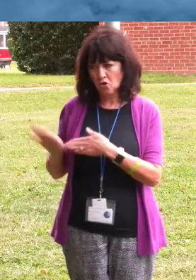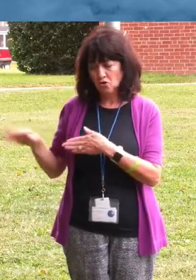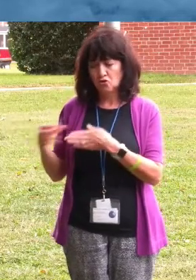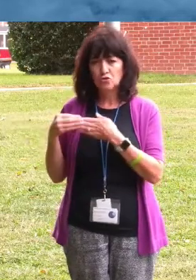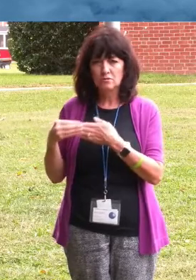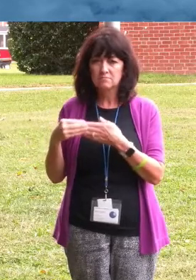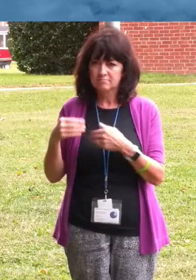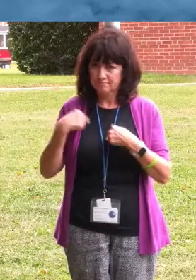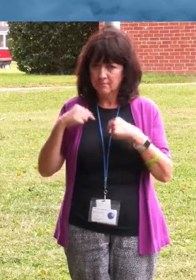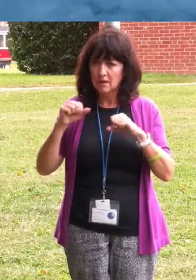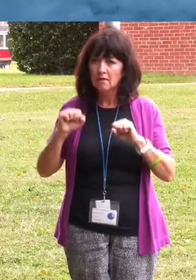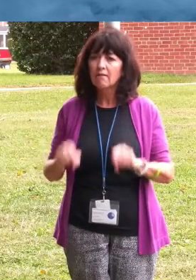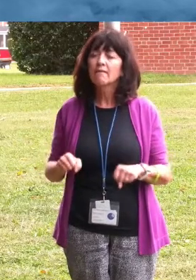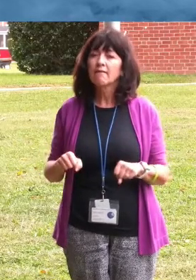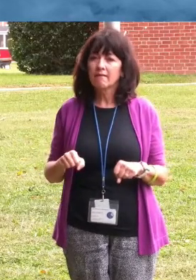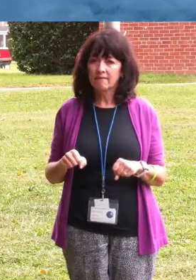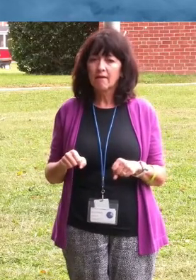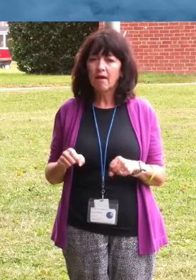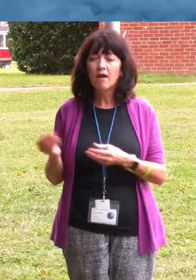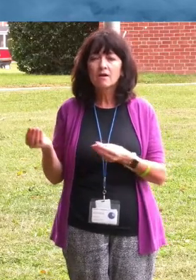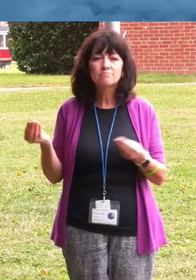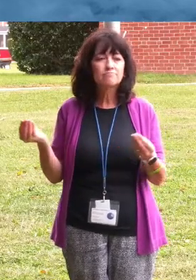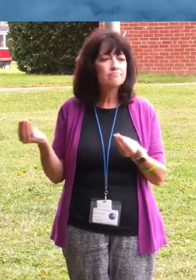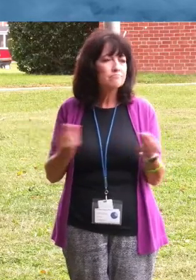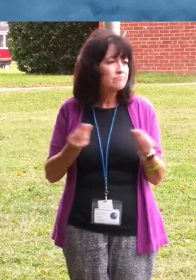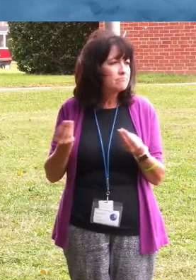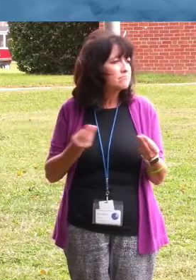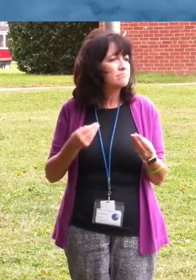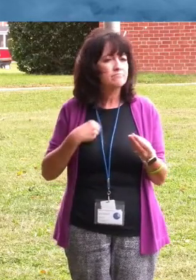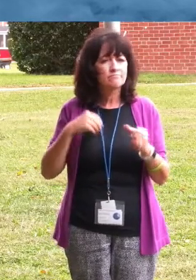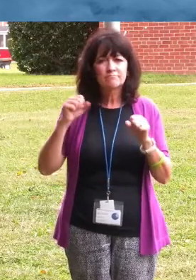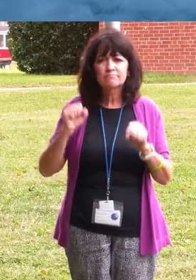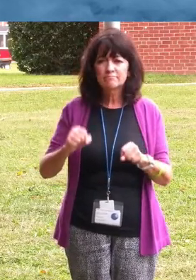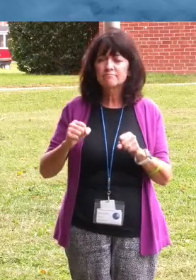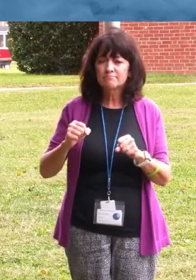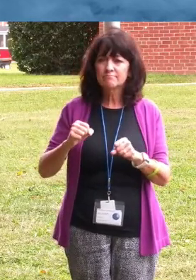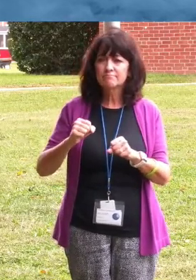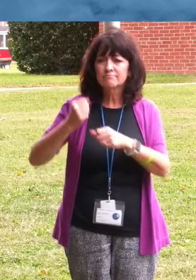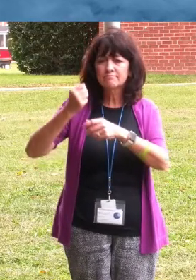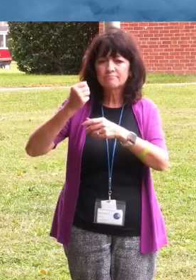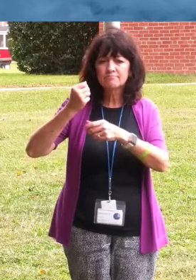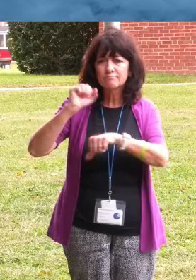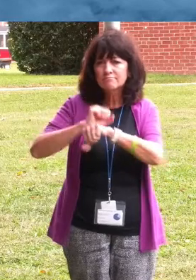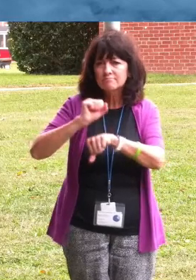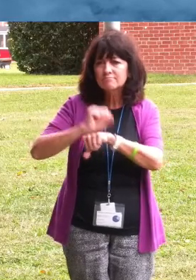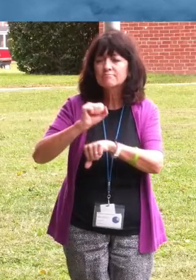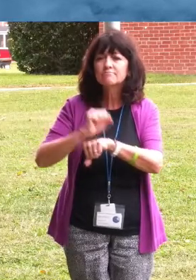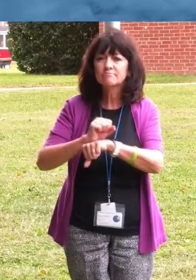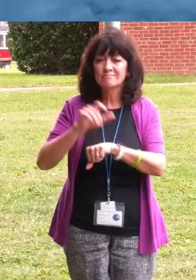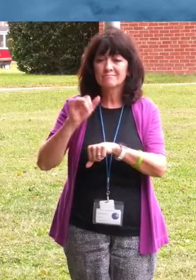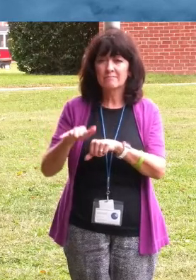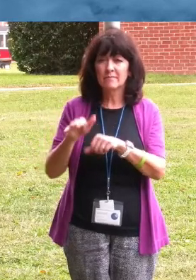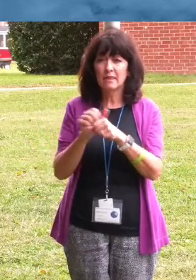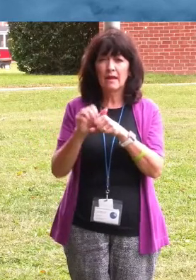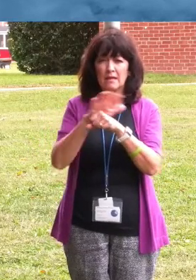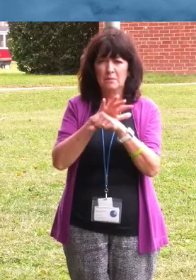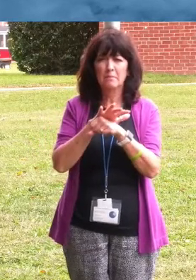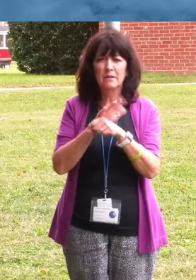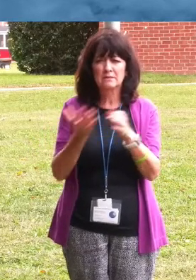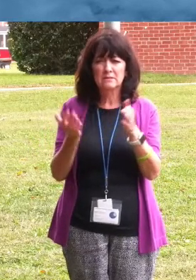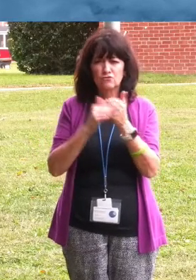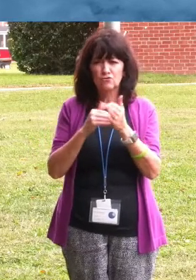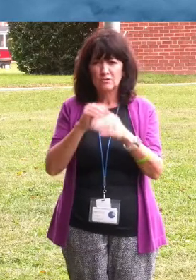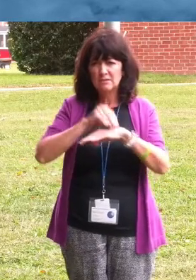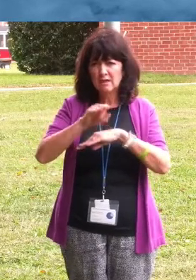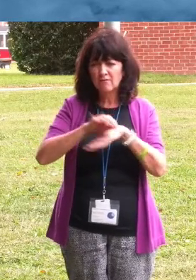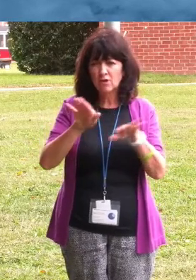facilitate the work of 3 groups that kind of converged today. One is the Pandemic Resurgence Advisory Group. The